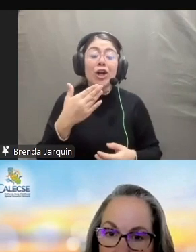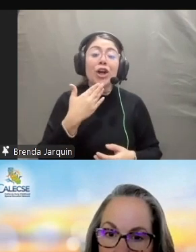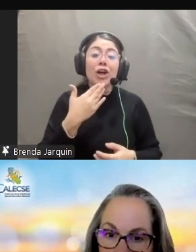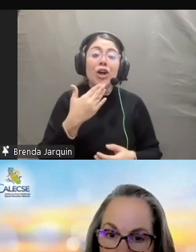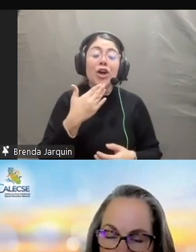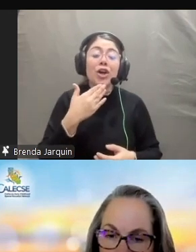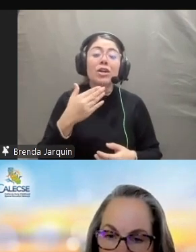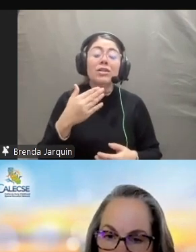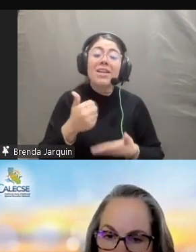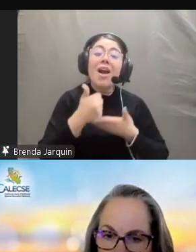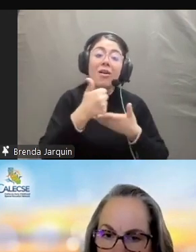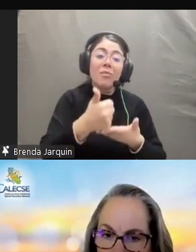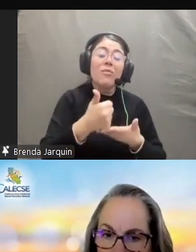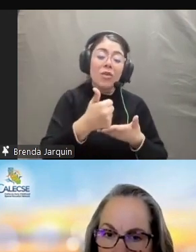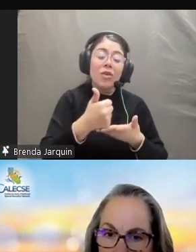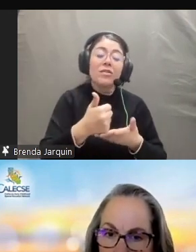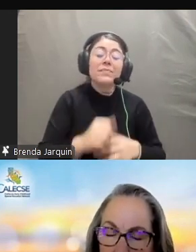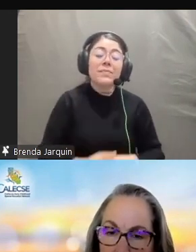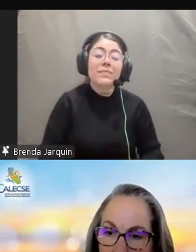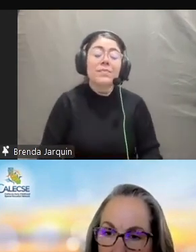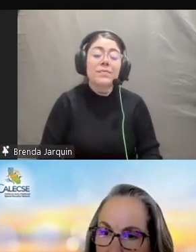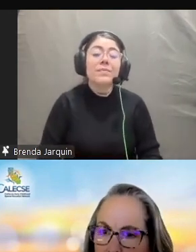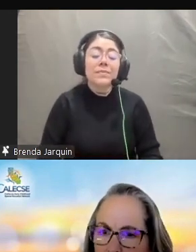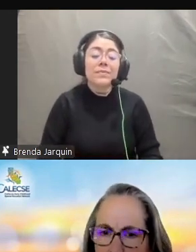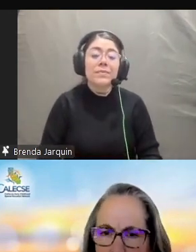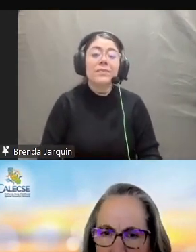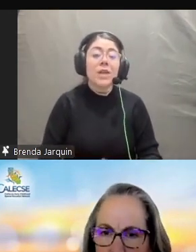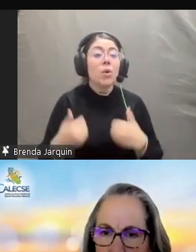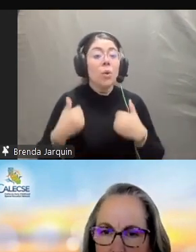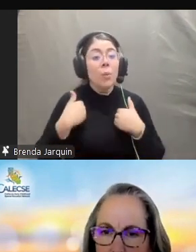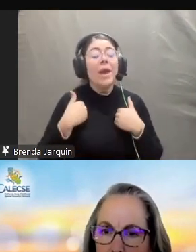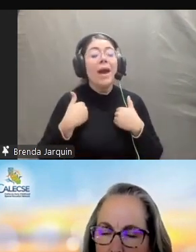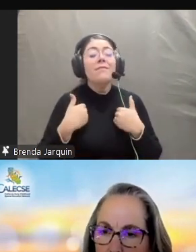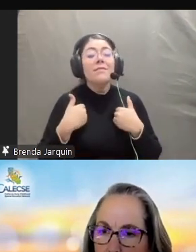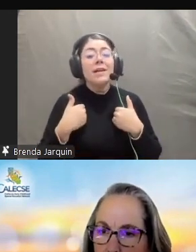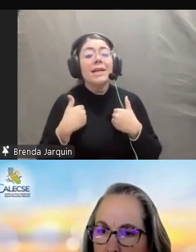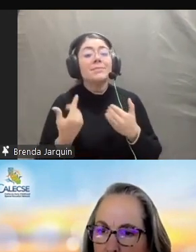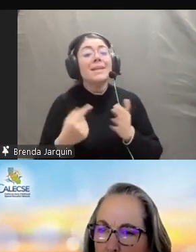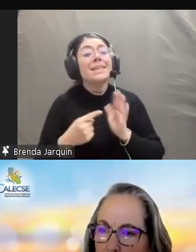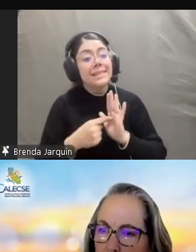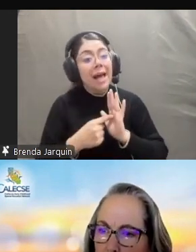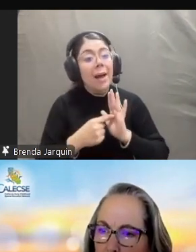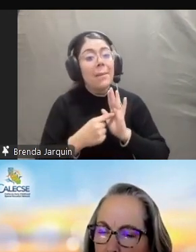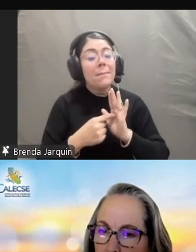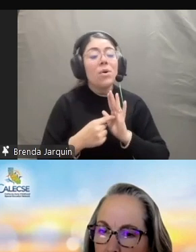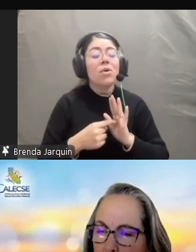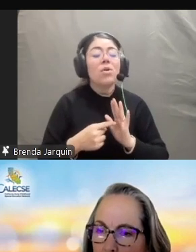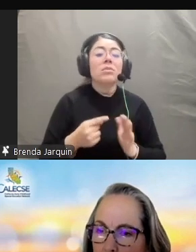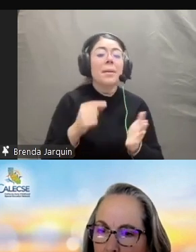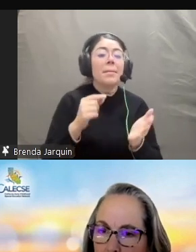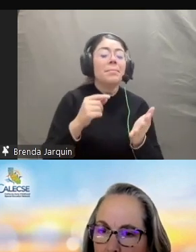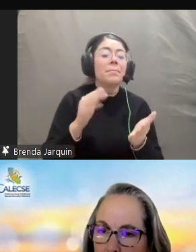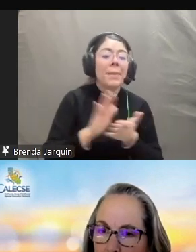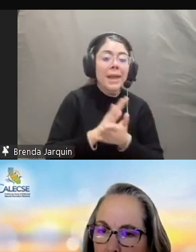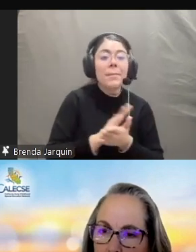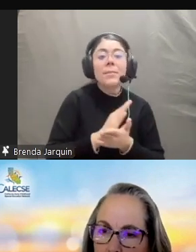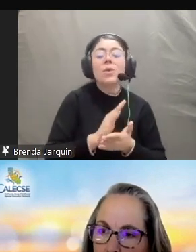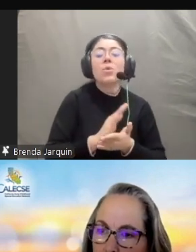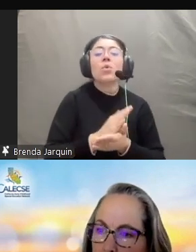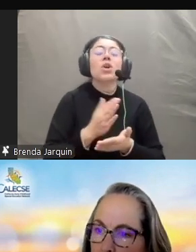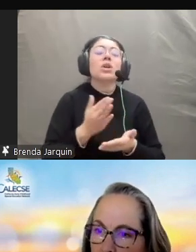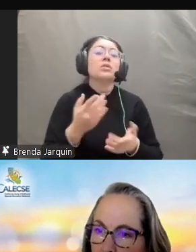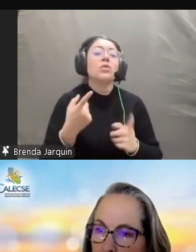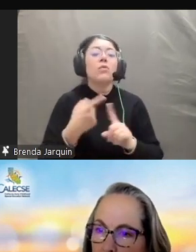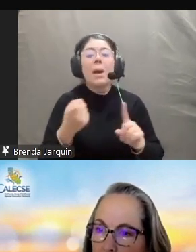We've also included some sample notification referrals to local school districts. So